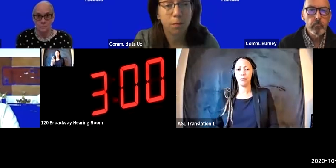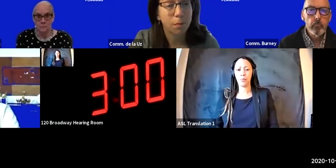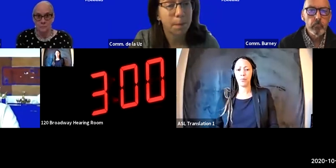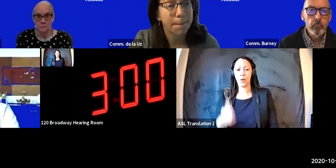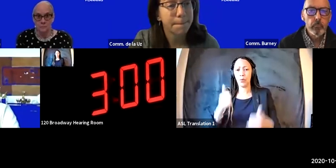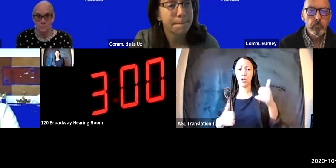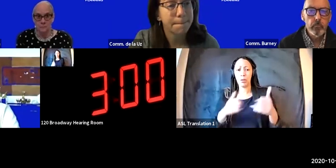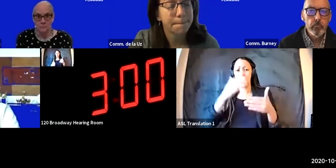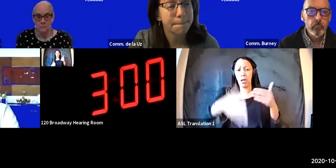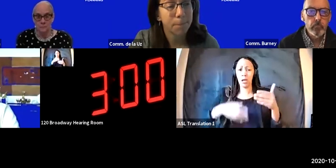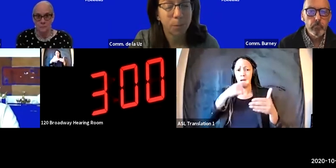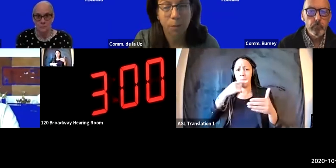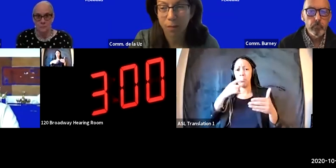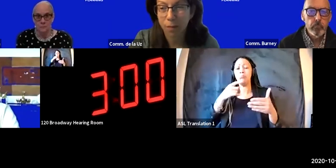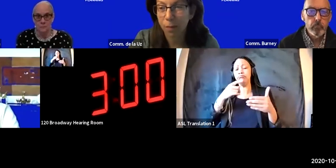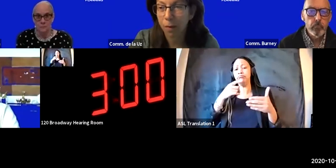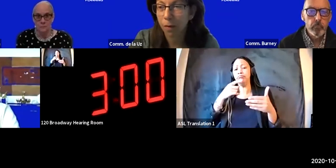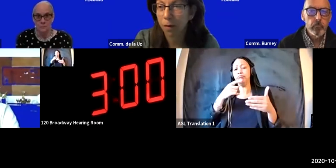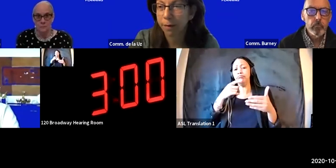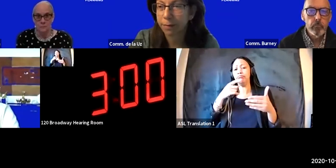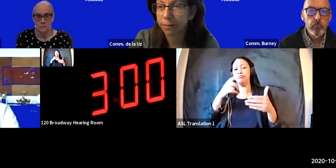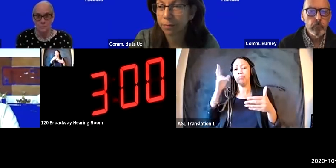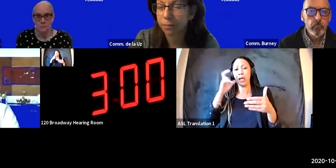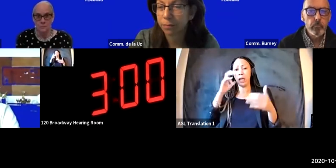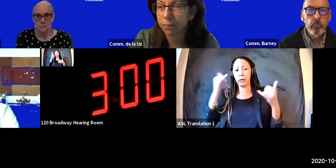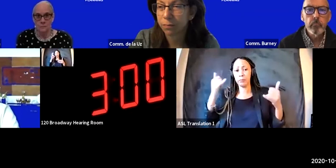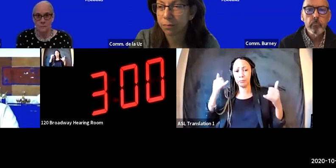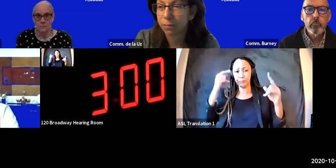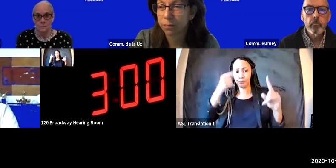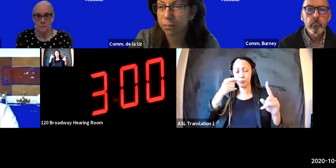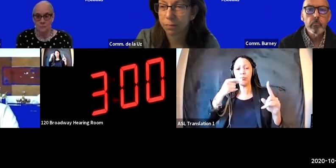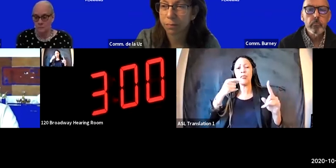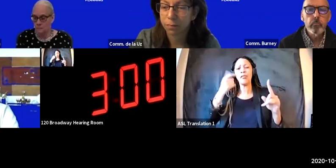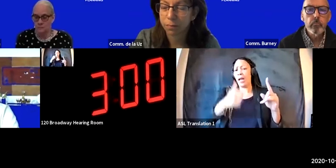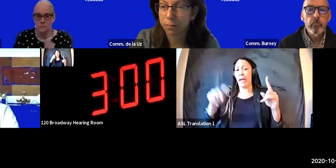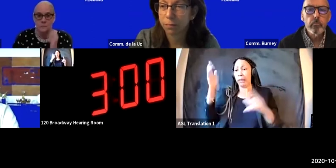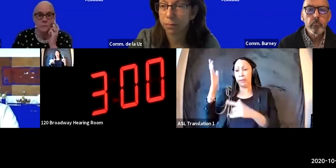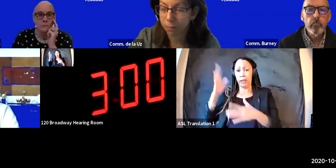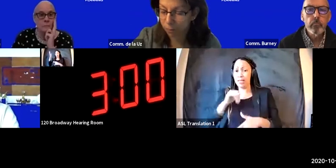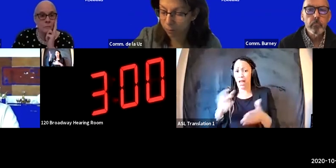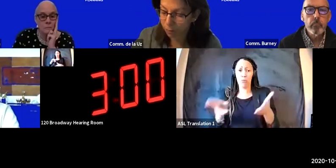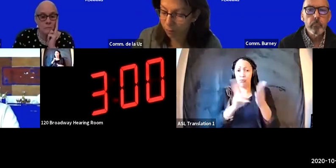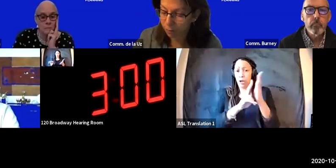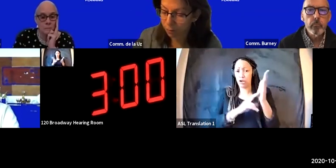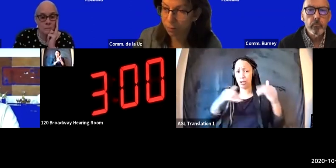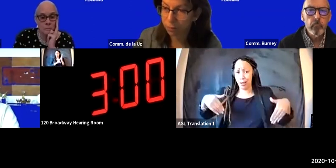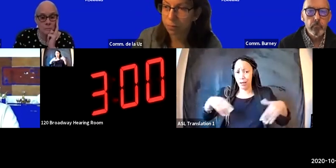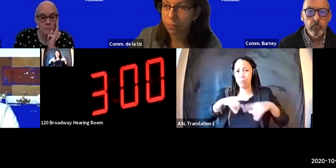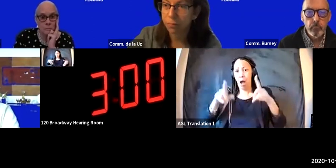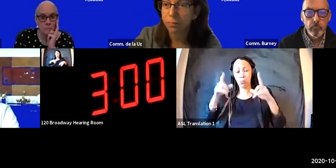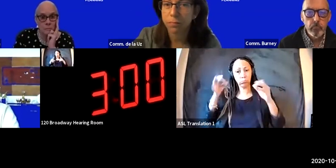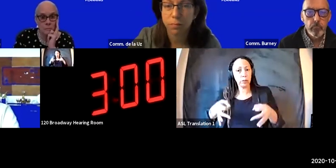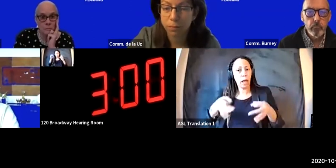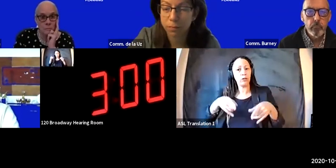the public hearing on this matter. So let me just say, if any speakers have not registered, but have decided during